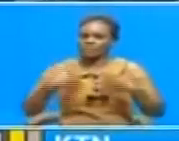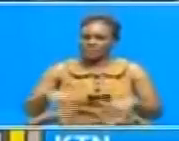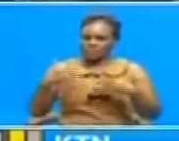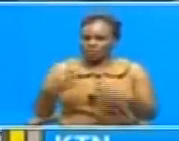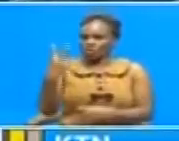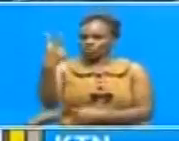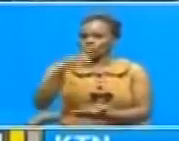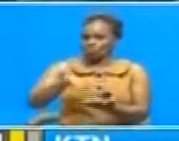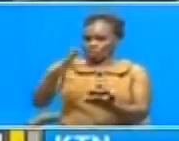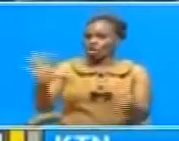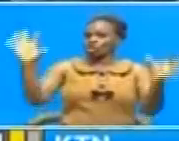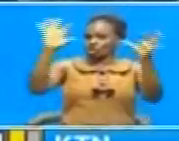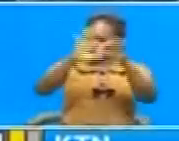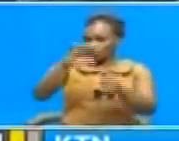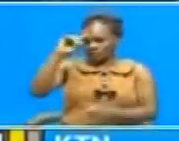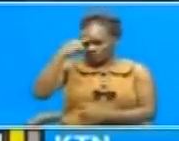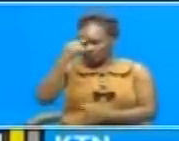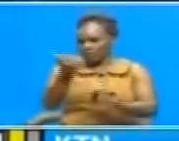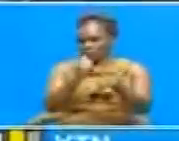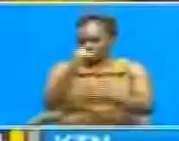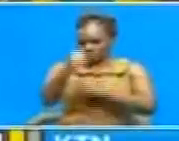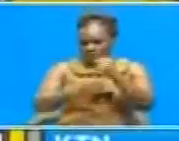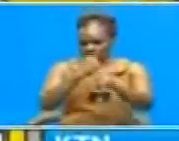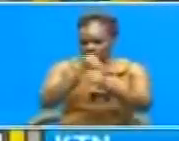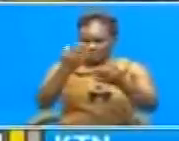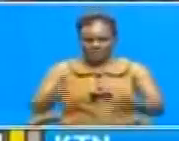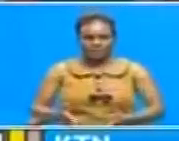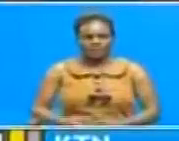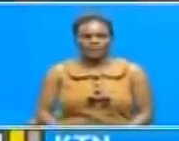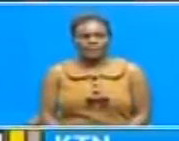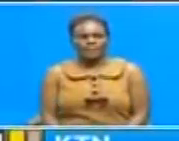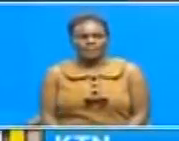more players already set to join the Indian League this season.